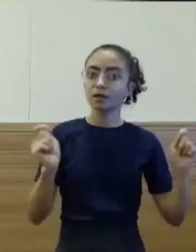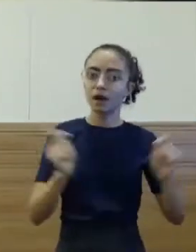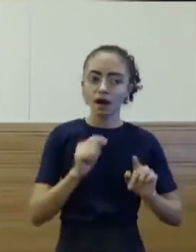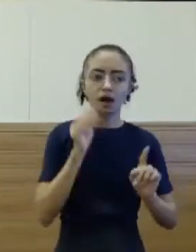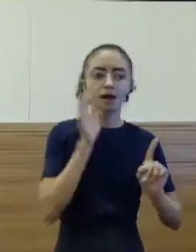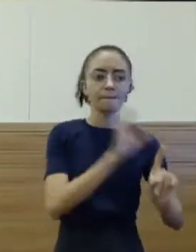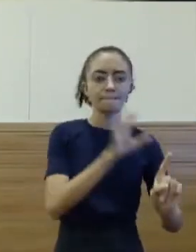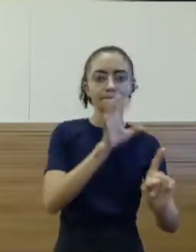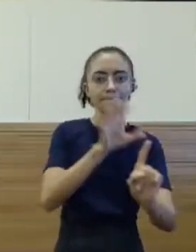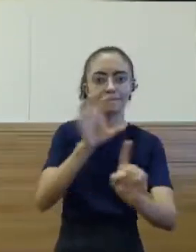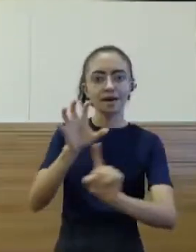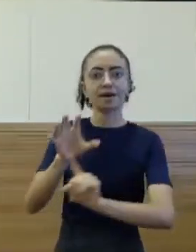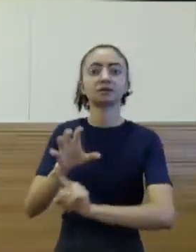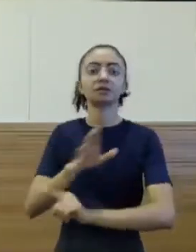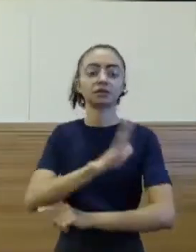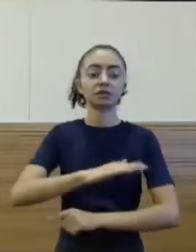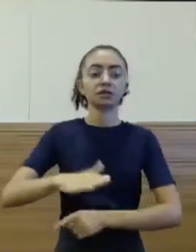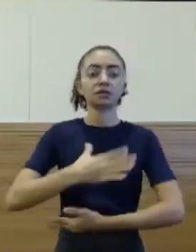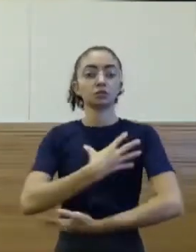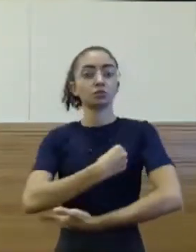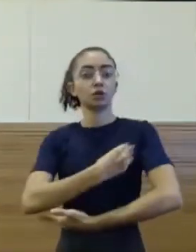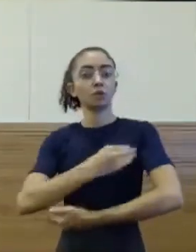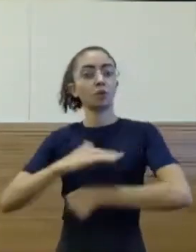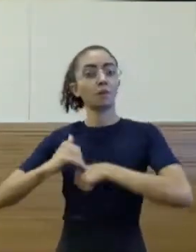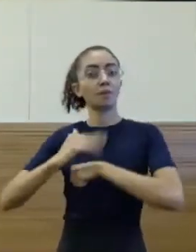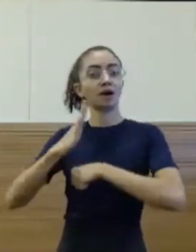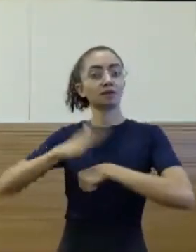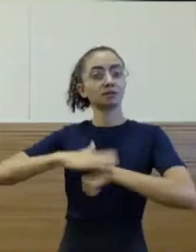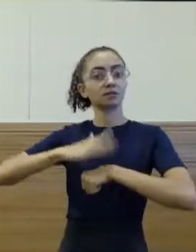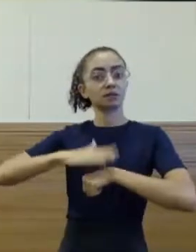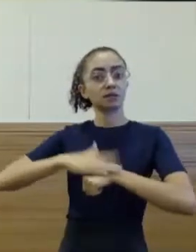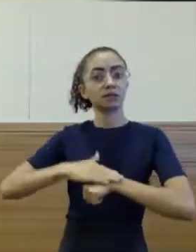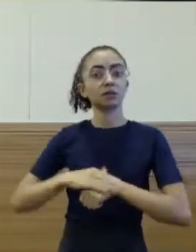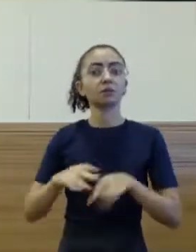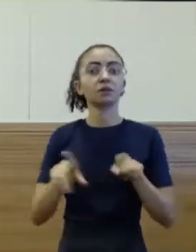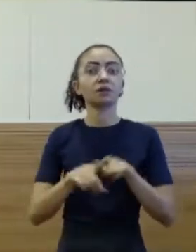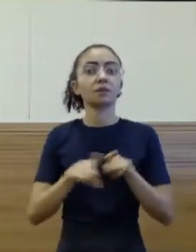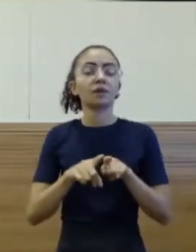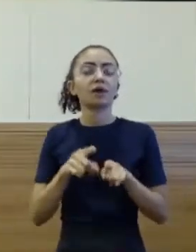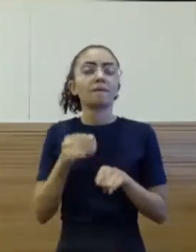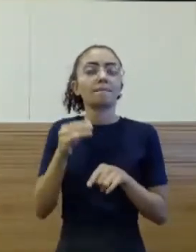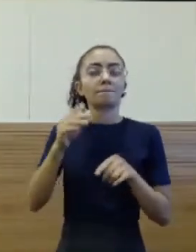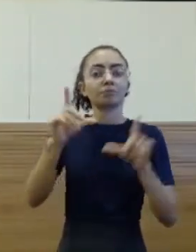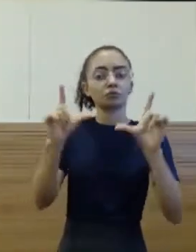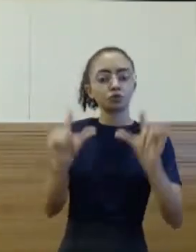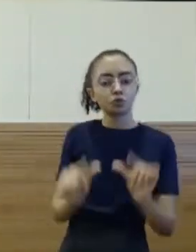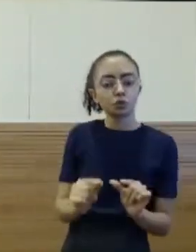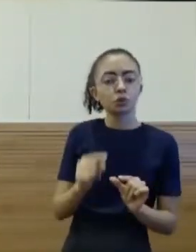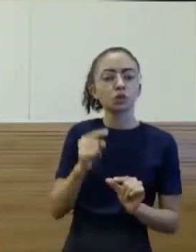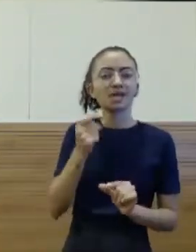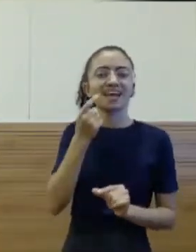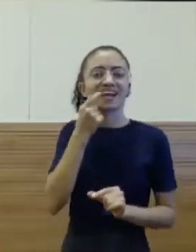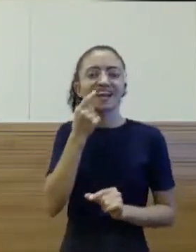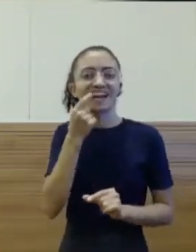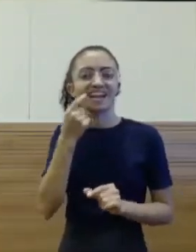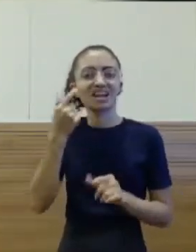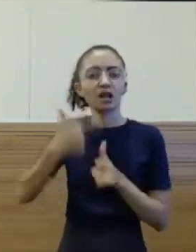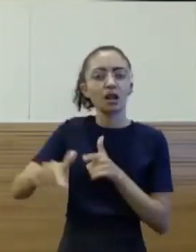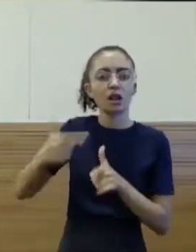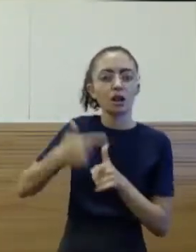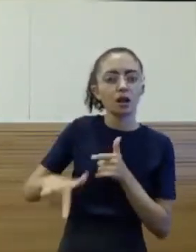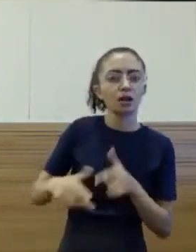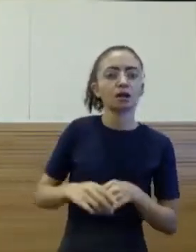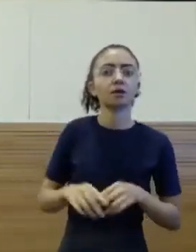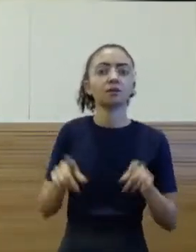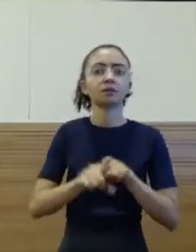possible to have impacts. The children were breastfed for longer, had less cavities, less